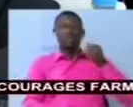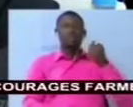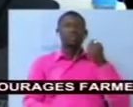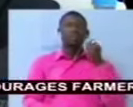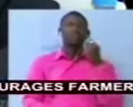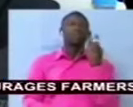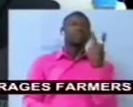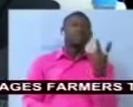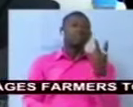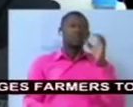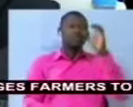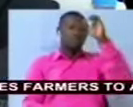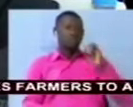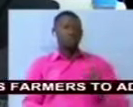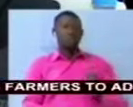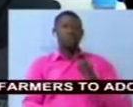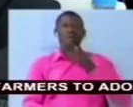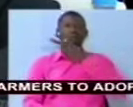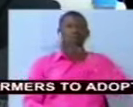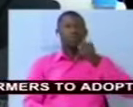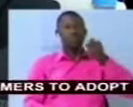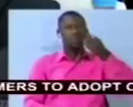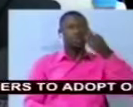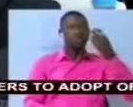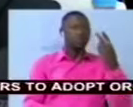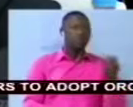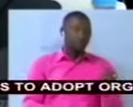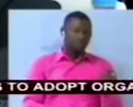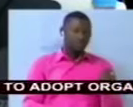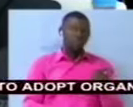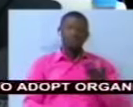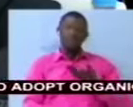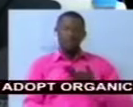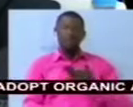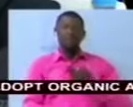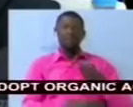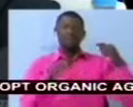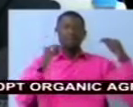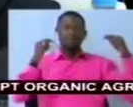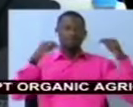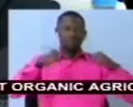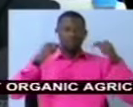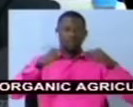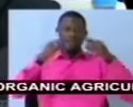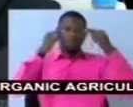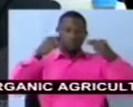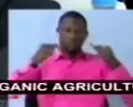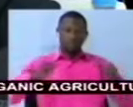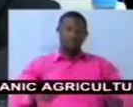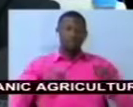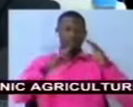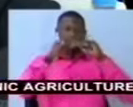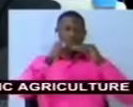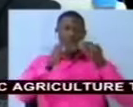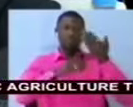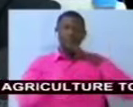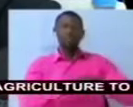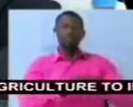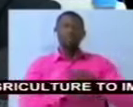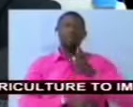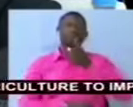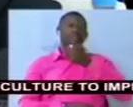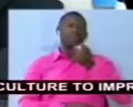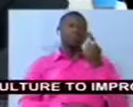22nd October 2020, heard testimonies from 51 witnesses comprising